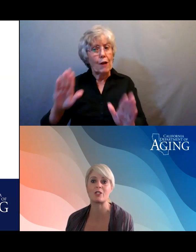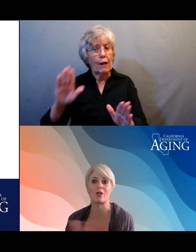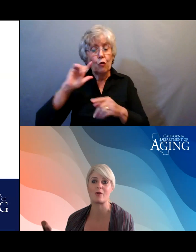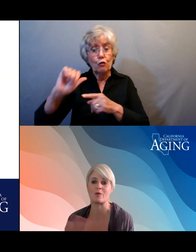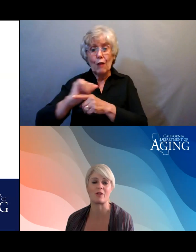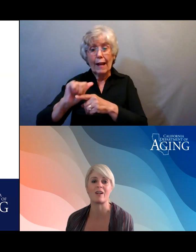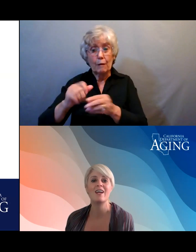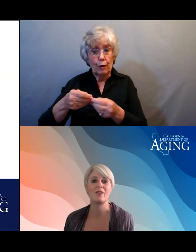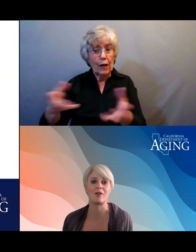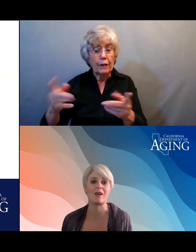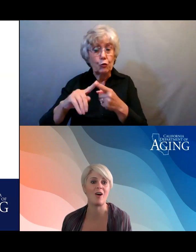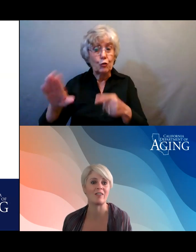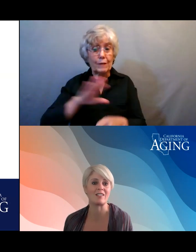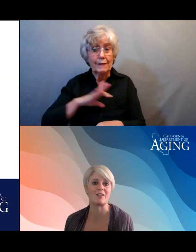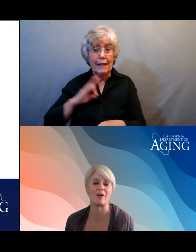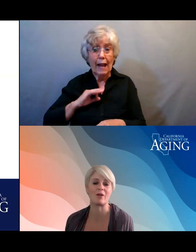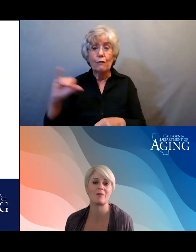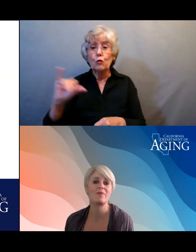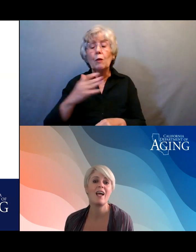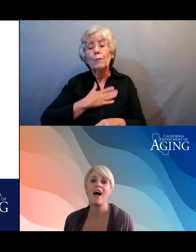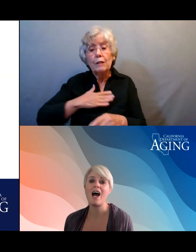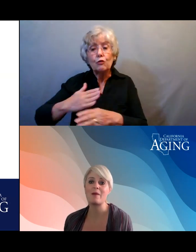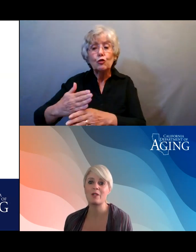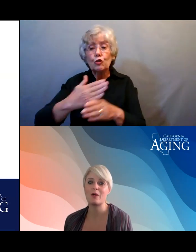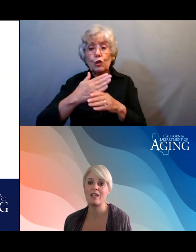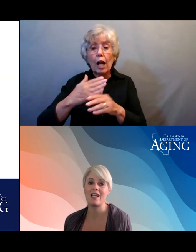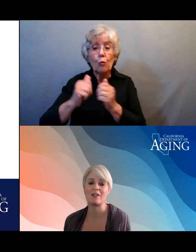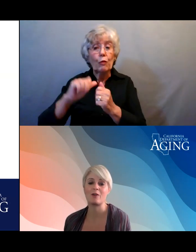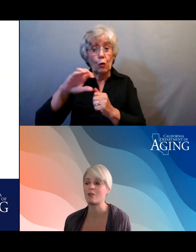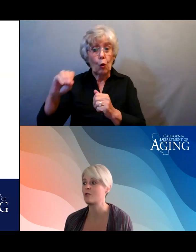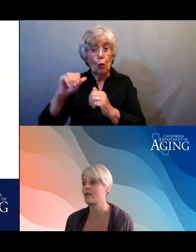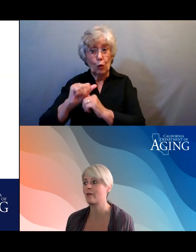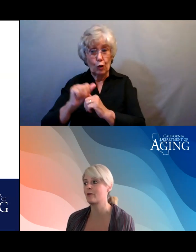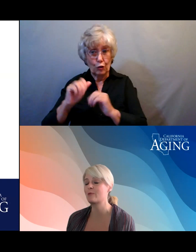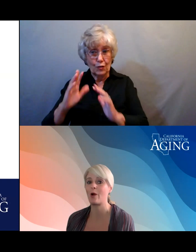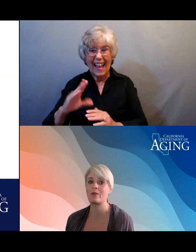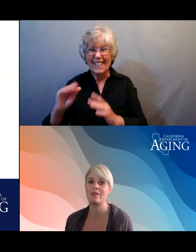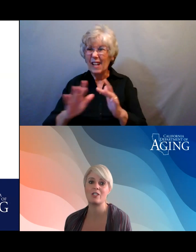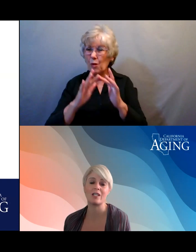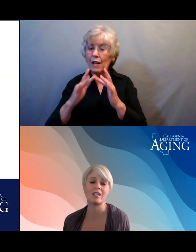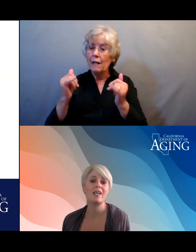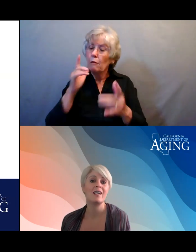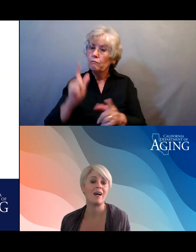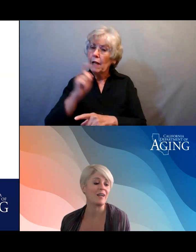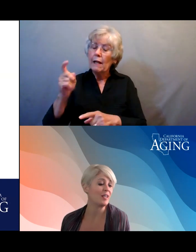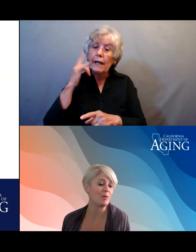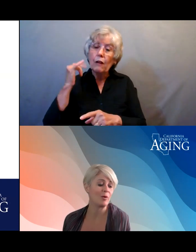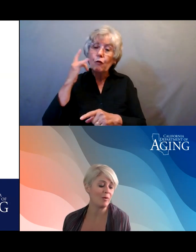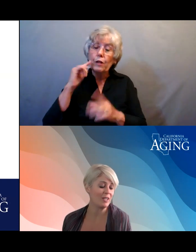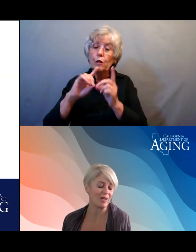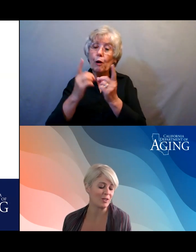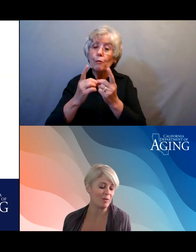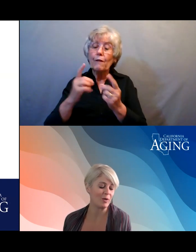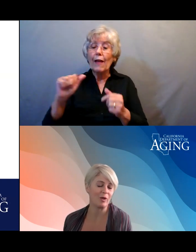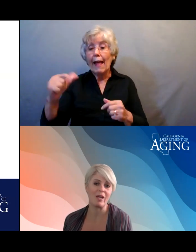So please share those with your colleagues in your network. I'm going to go ahead and hand it over to California Department of Aging, Kim